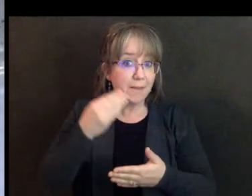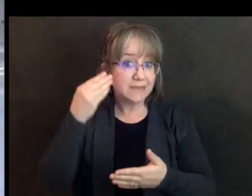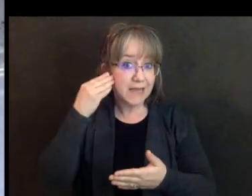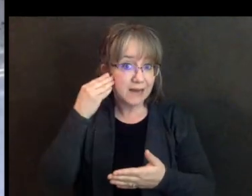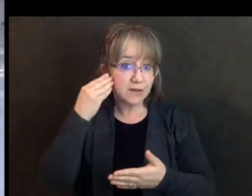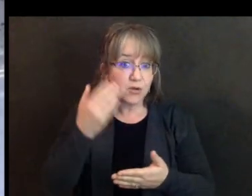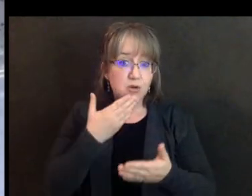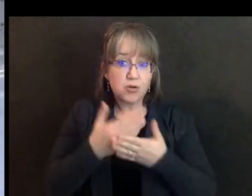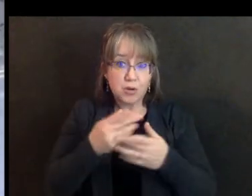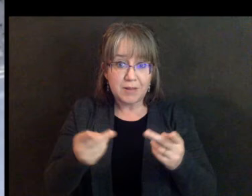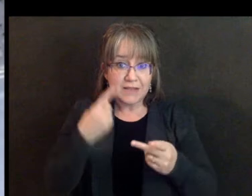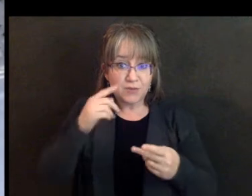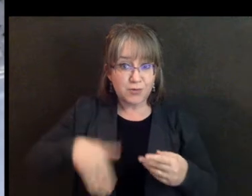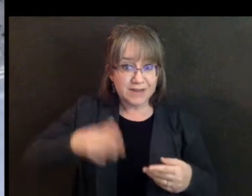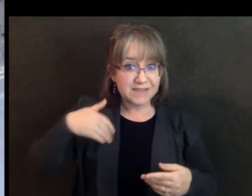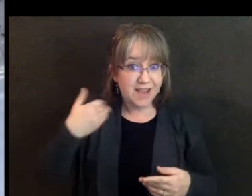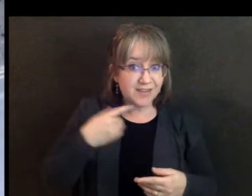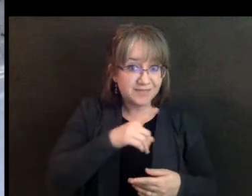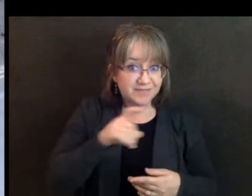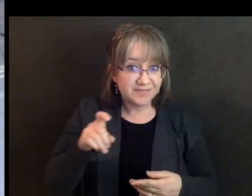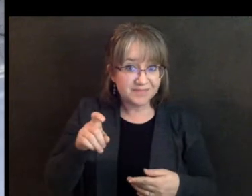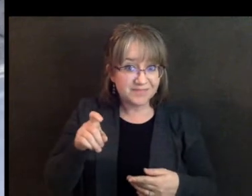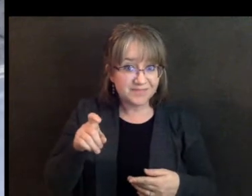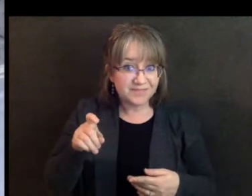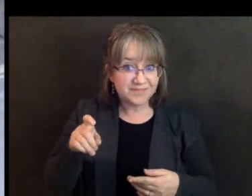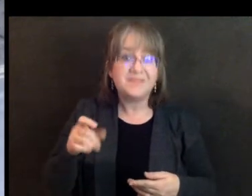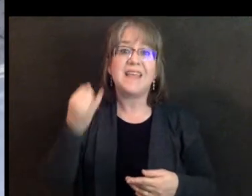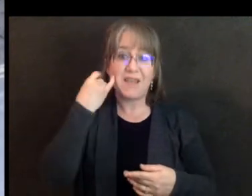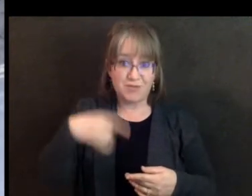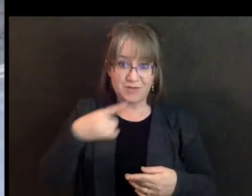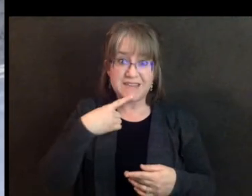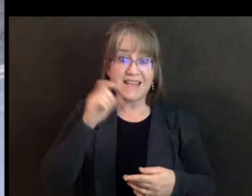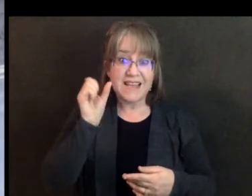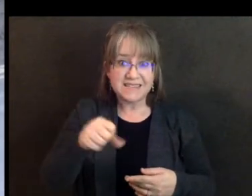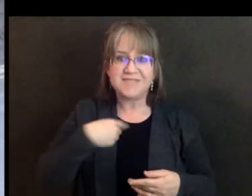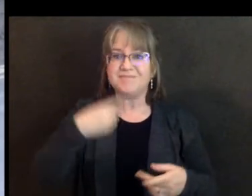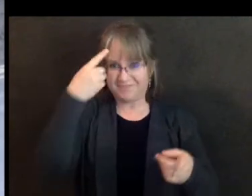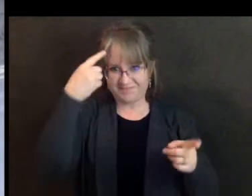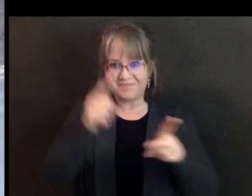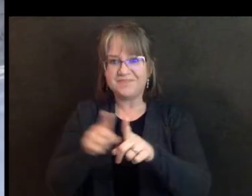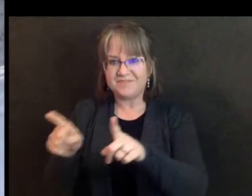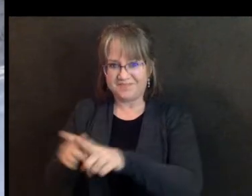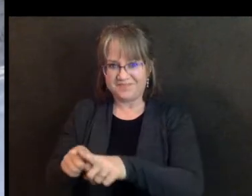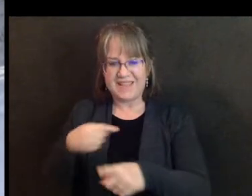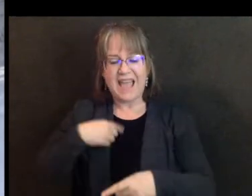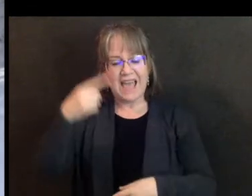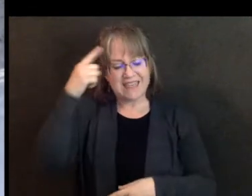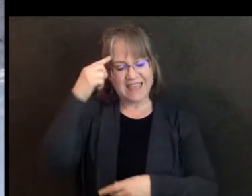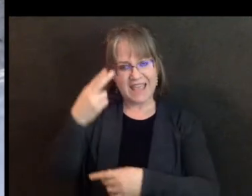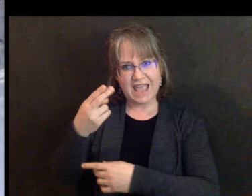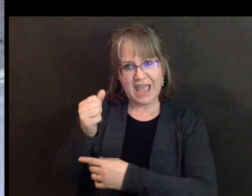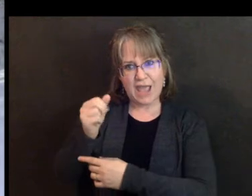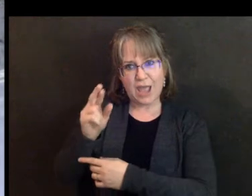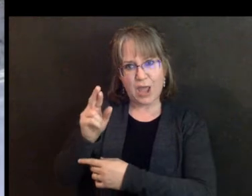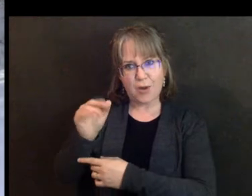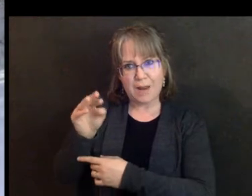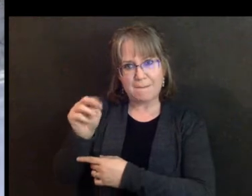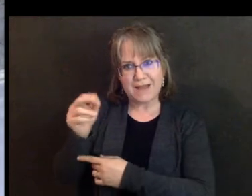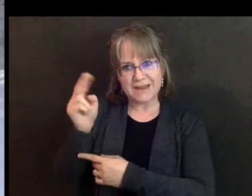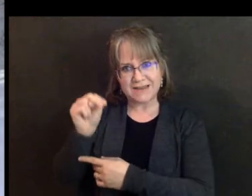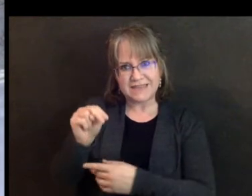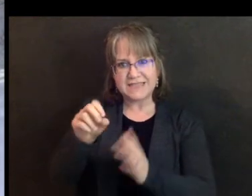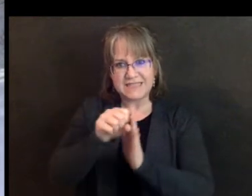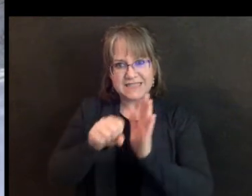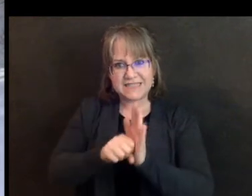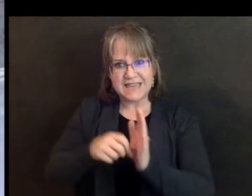answer. If you said yes, I would have to agree. I think Harriman State Park of Idaho is a great place for a bald eagle to raise